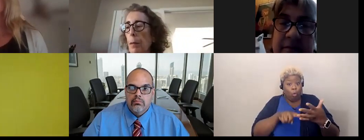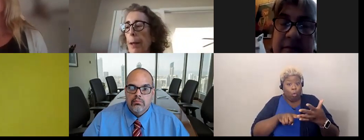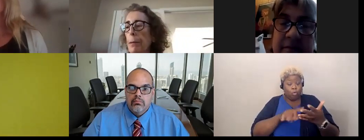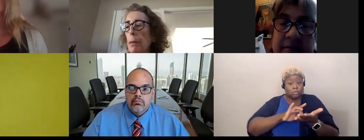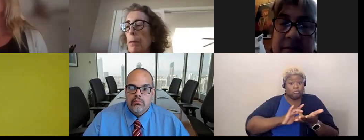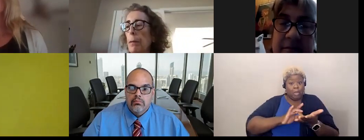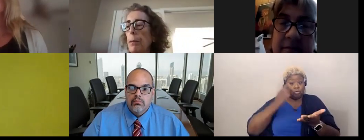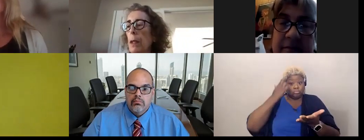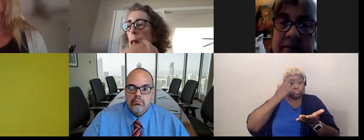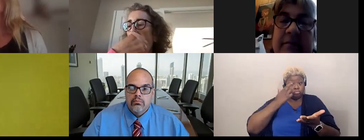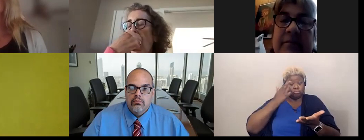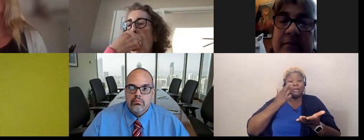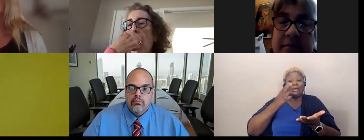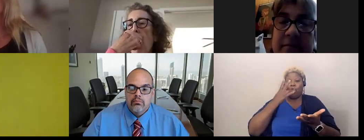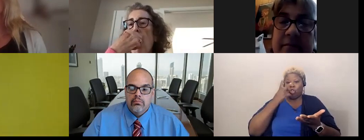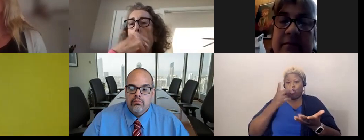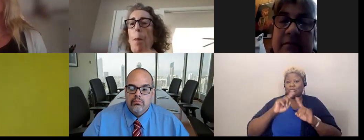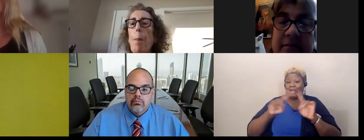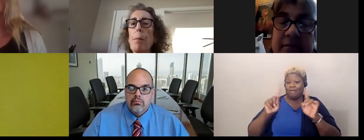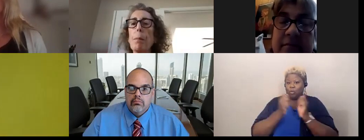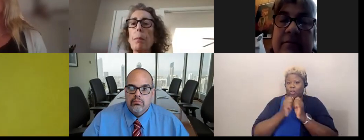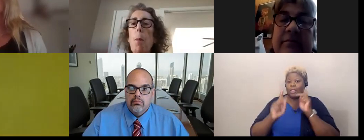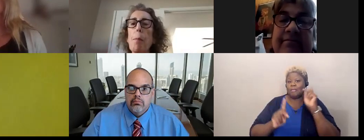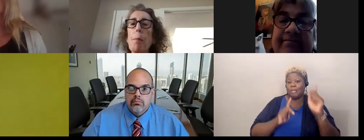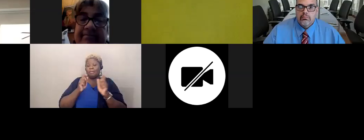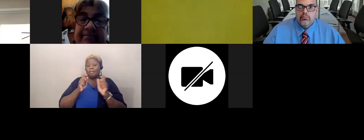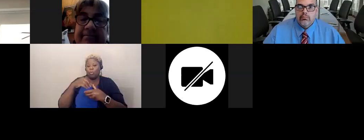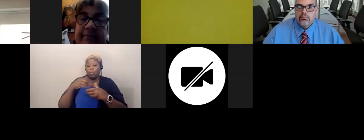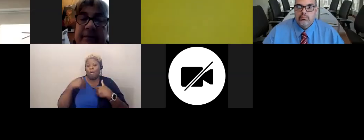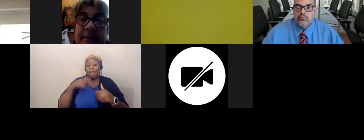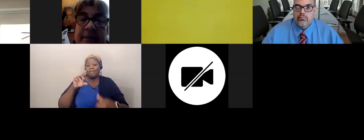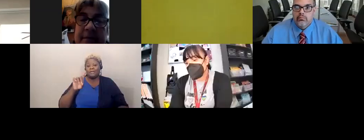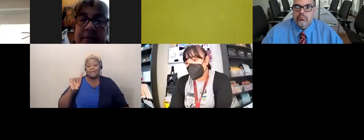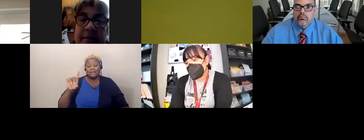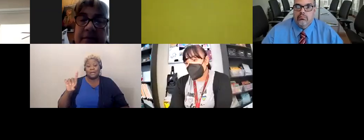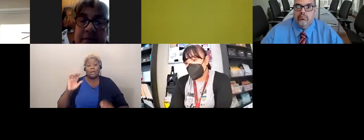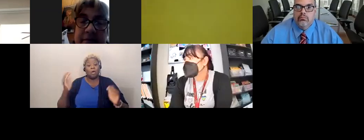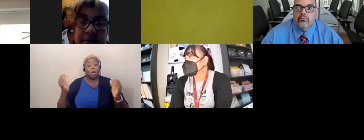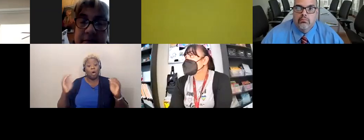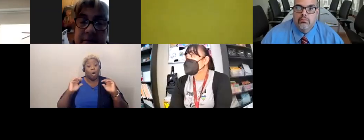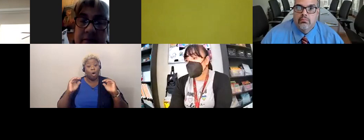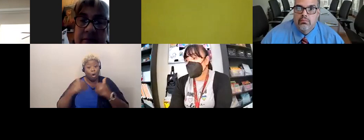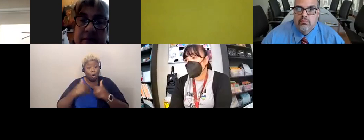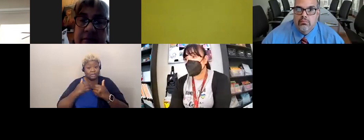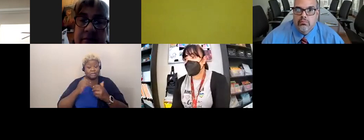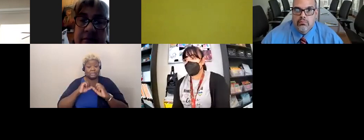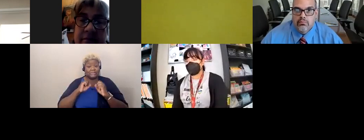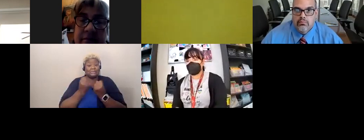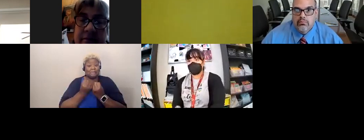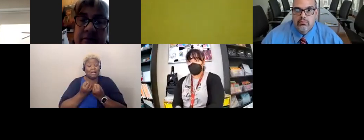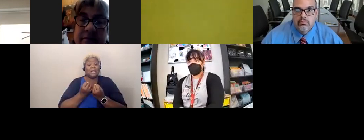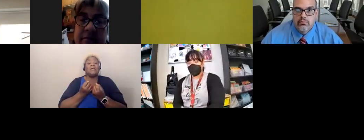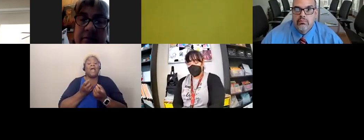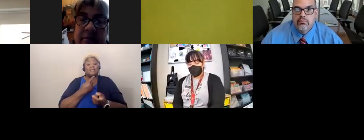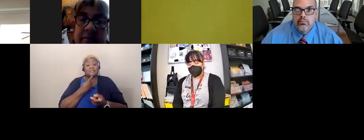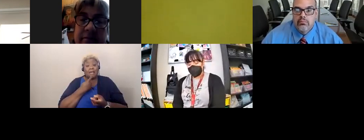look vastly different in people with developmental disabilities. Autism Society has argued that before behavior is categorized as behavior,